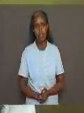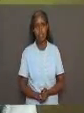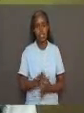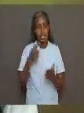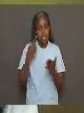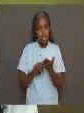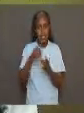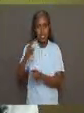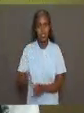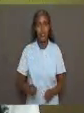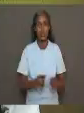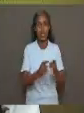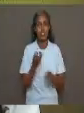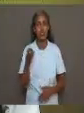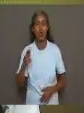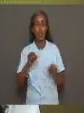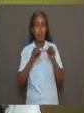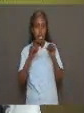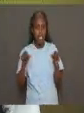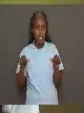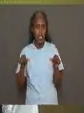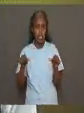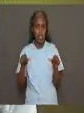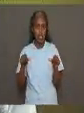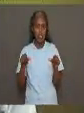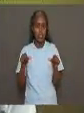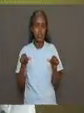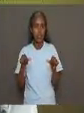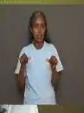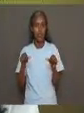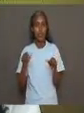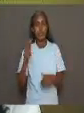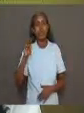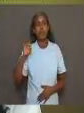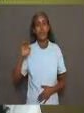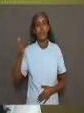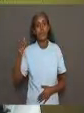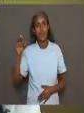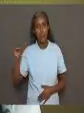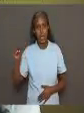These ways or measures are mean,